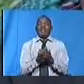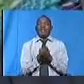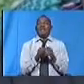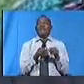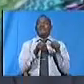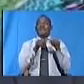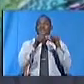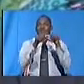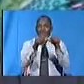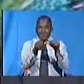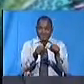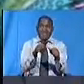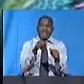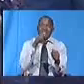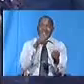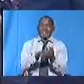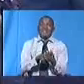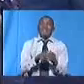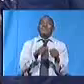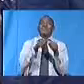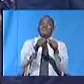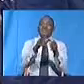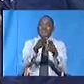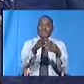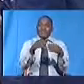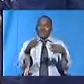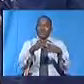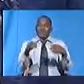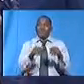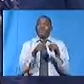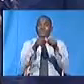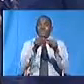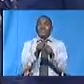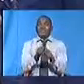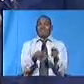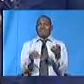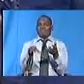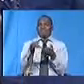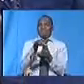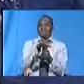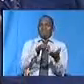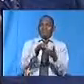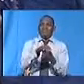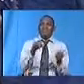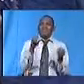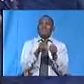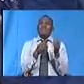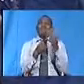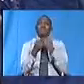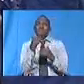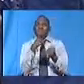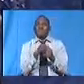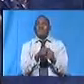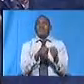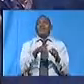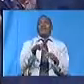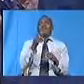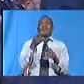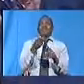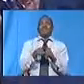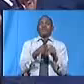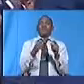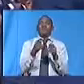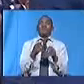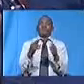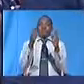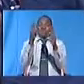continues to say that substantial discrepancies have been discovered from results from collation centers